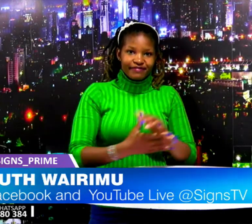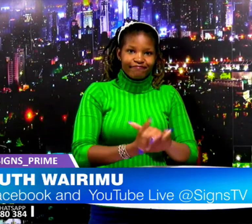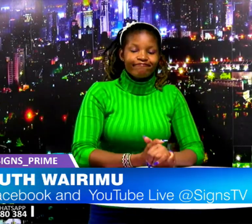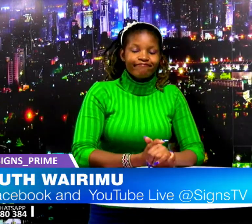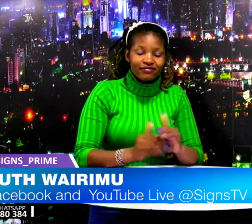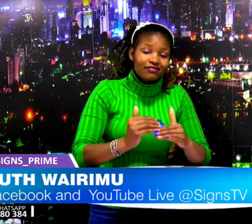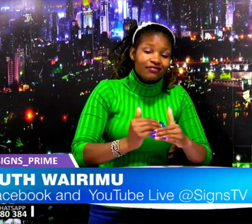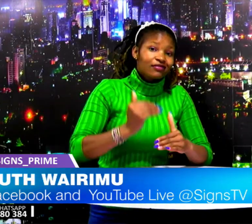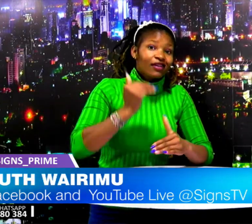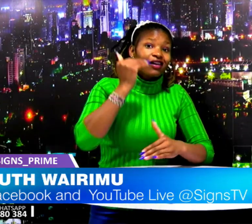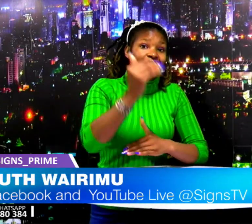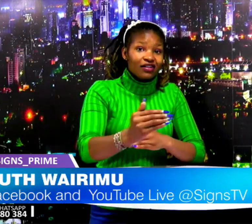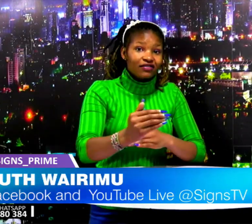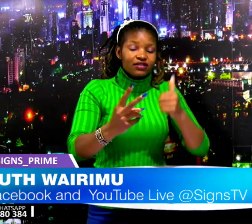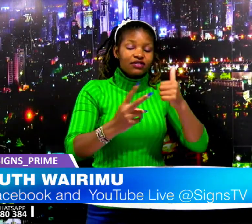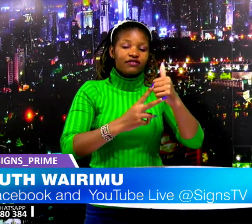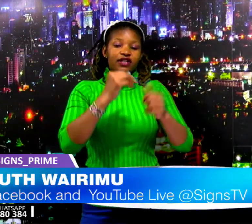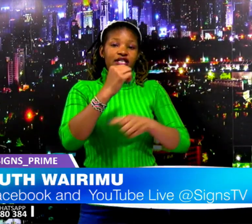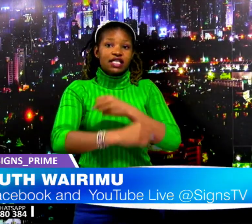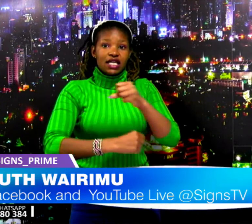On to our next news item.